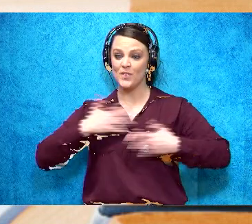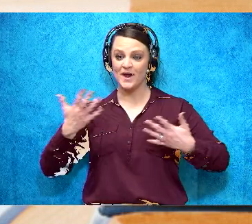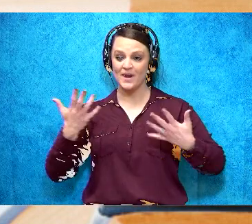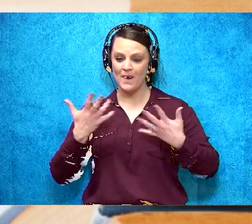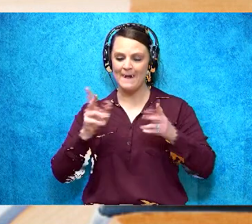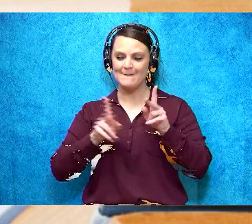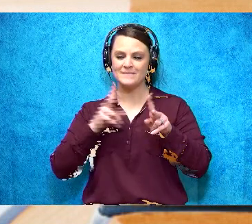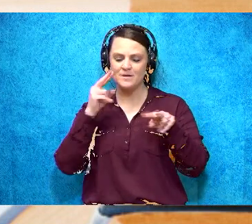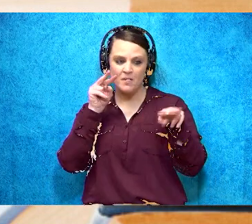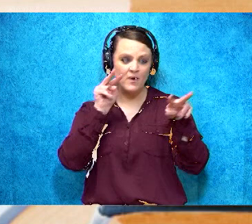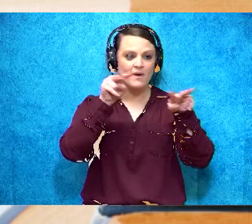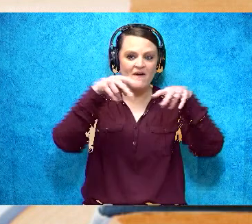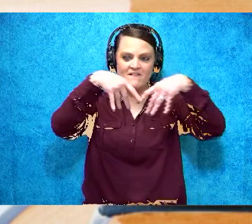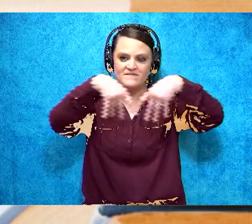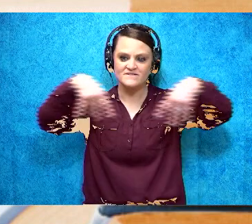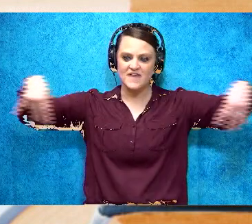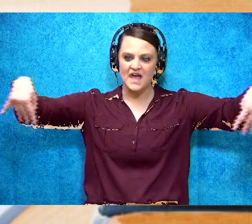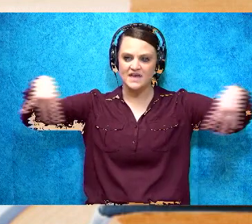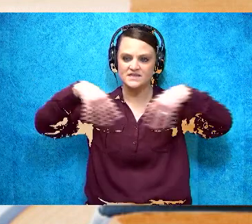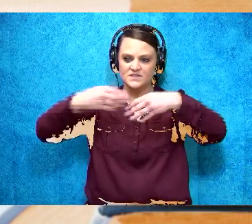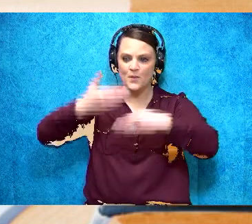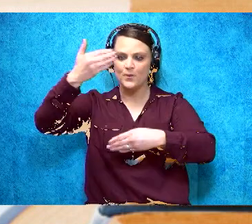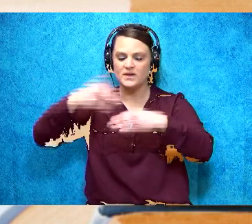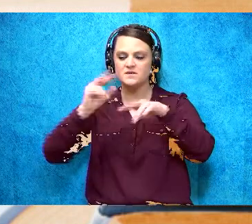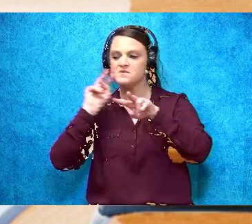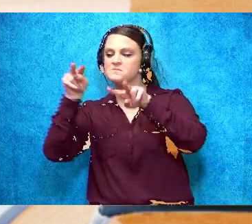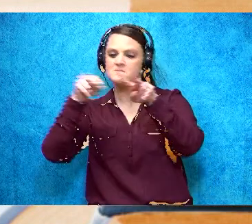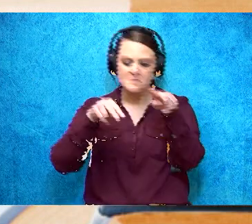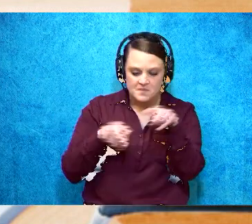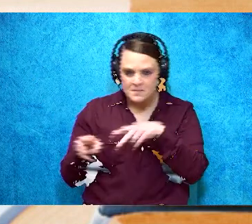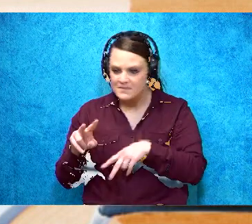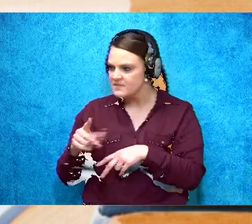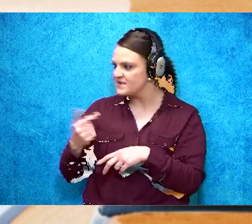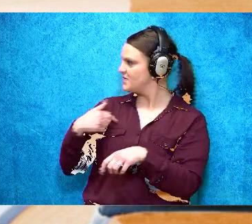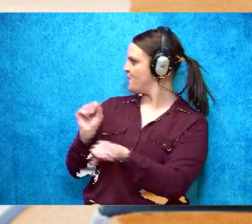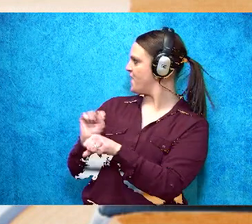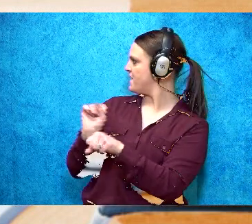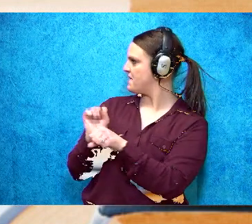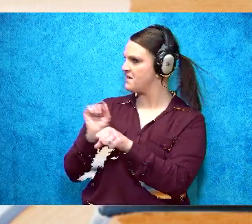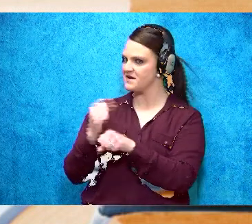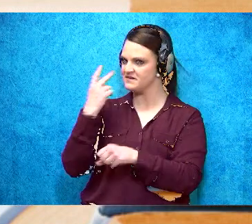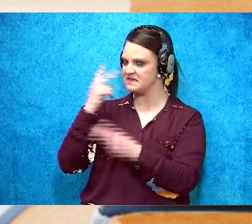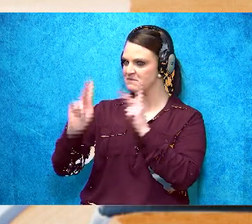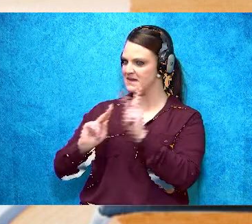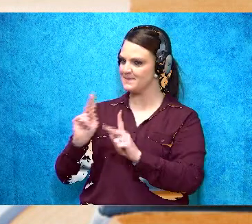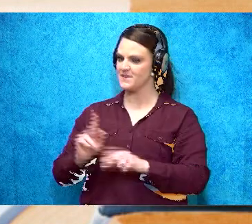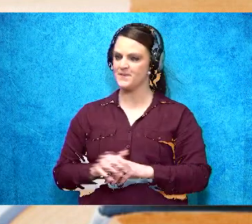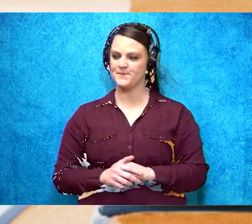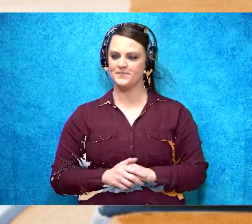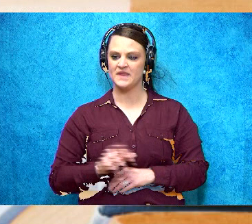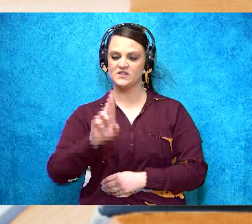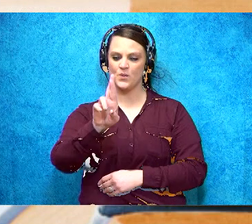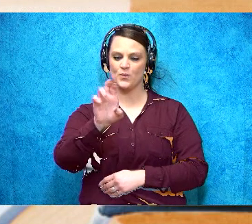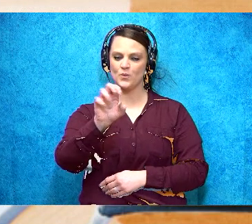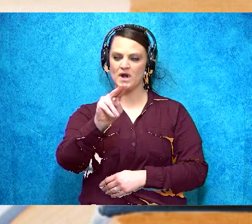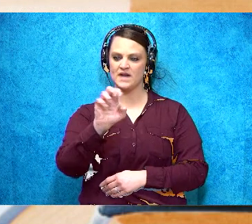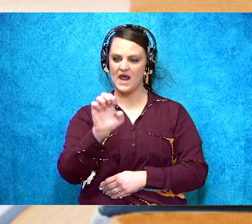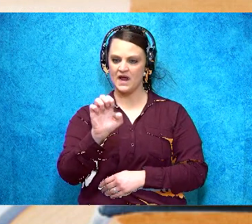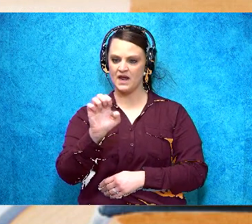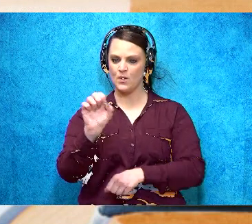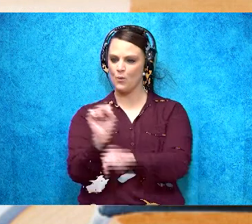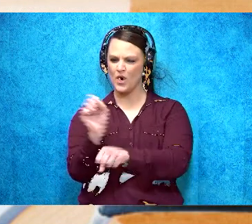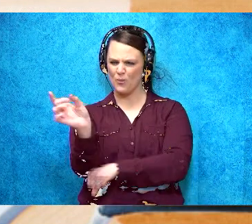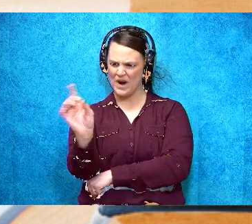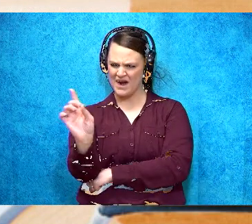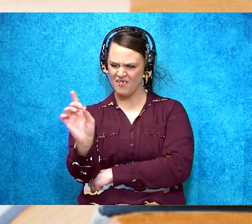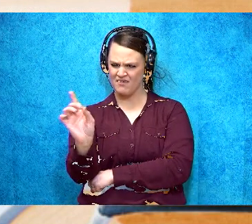peeking through fences and windows as she works. Where does Renee work? And